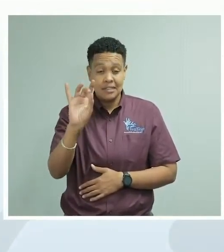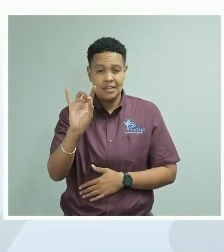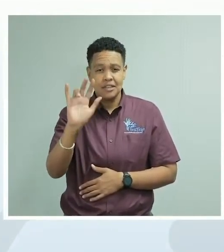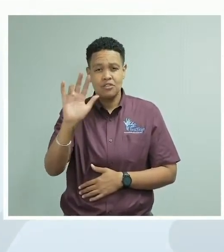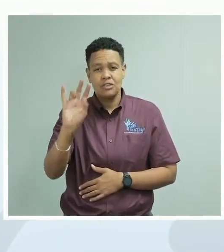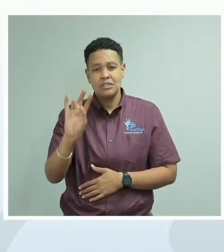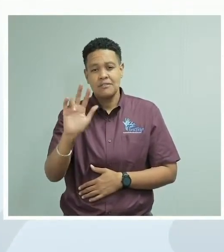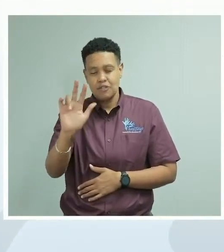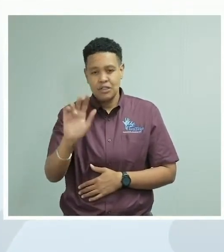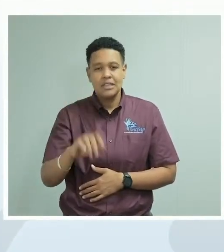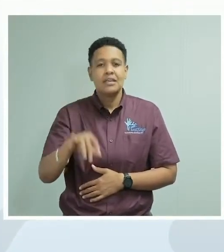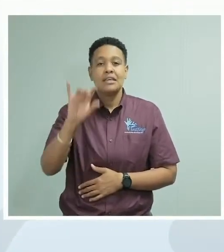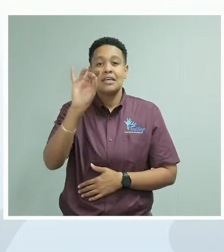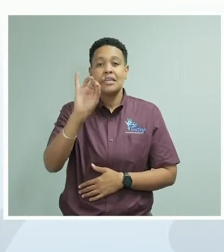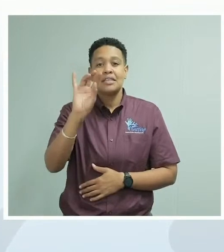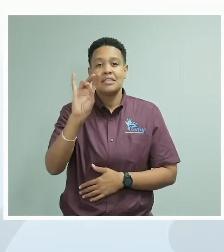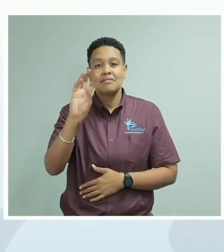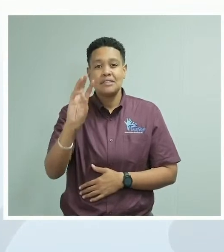876-968-8373,